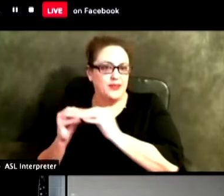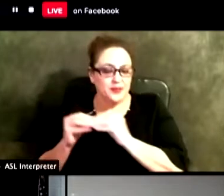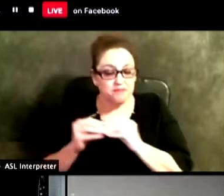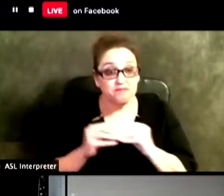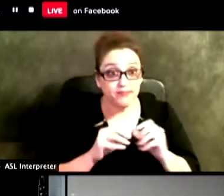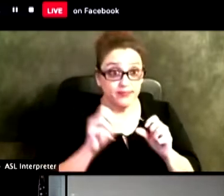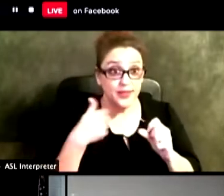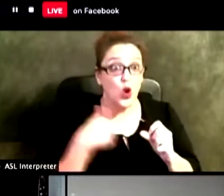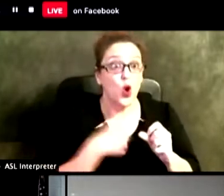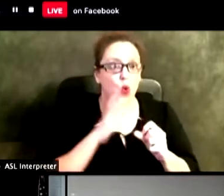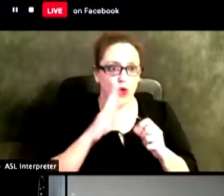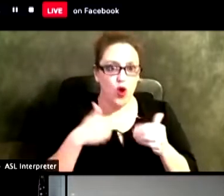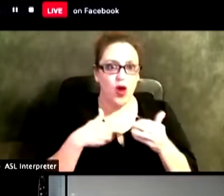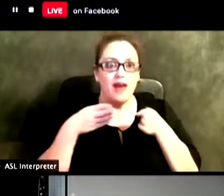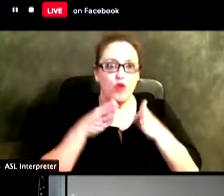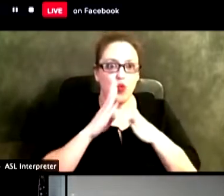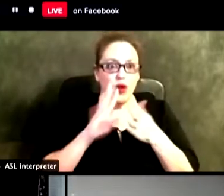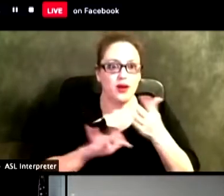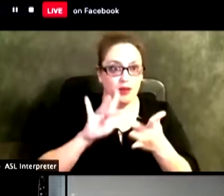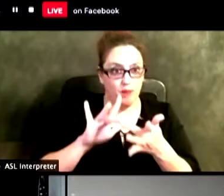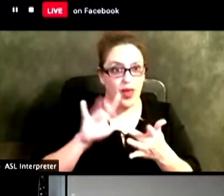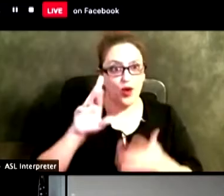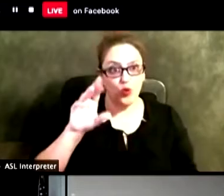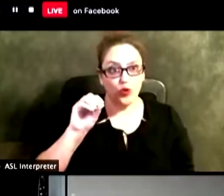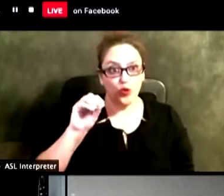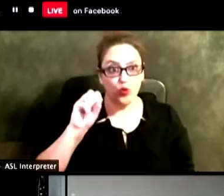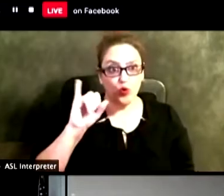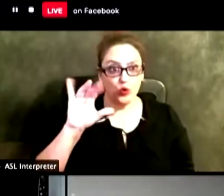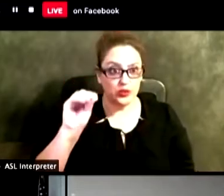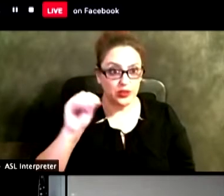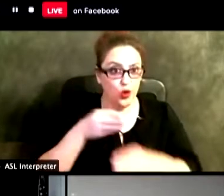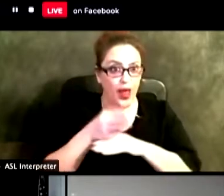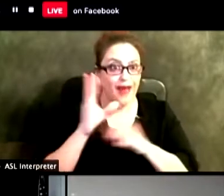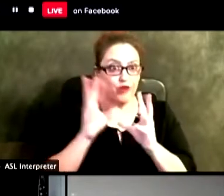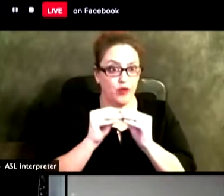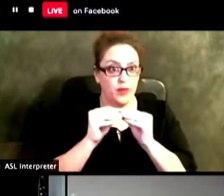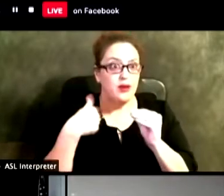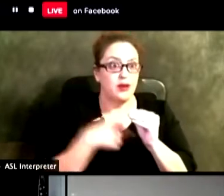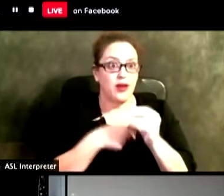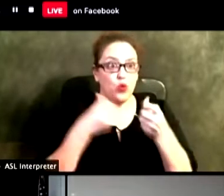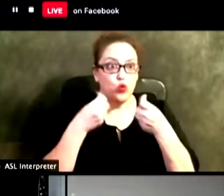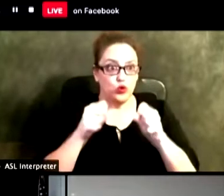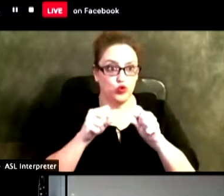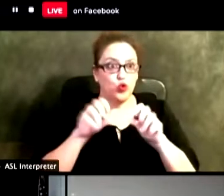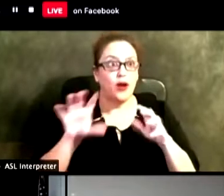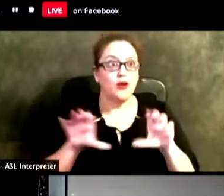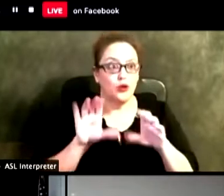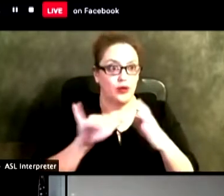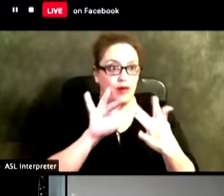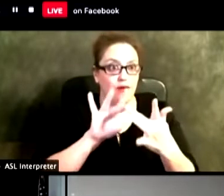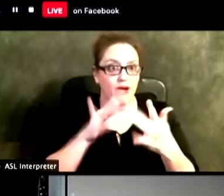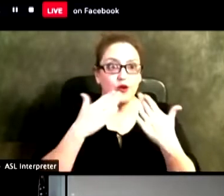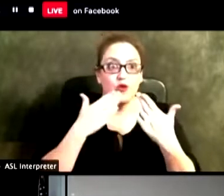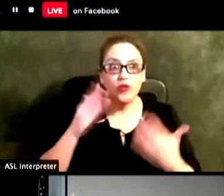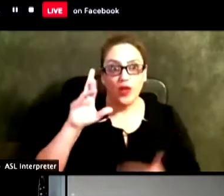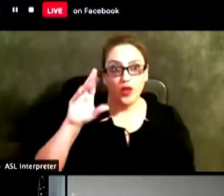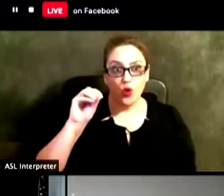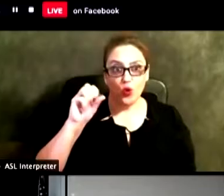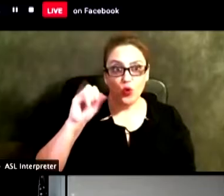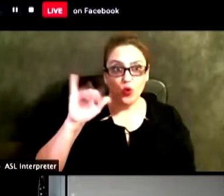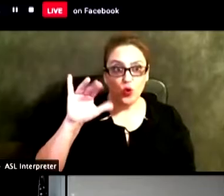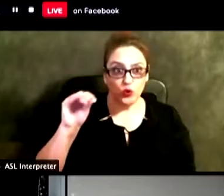with Rocio after the meeting, and we will endeavor to do so. Thank you, Rocio, for the call. I'm sure it was